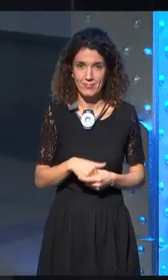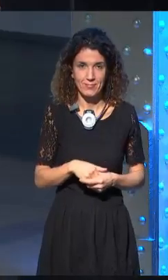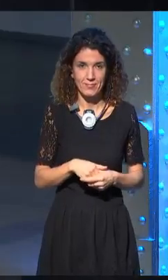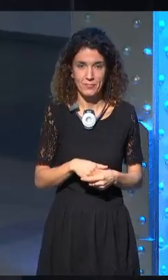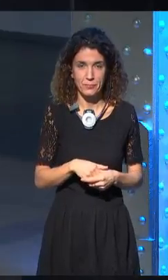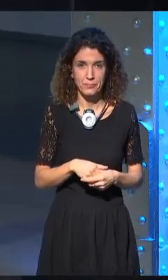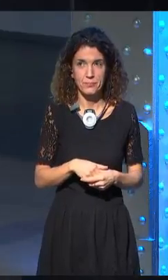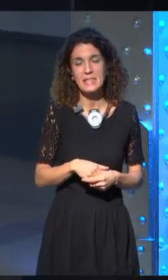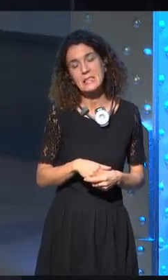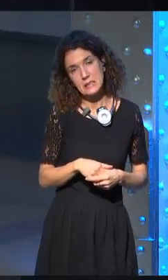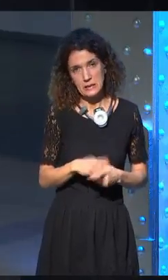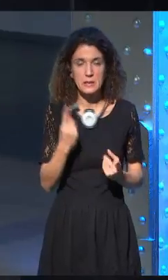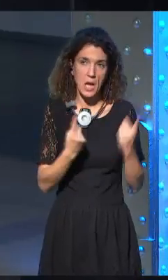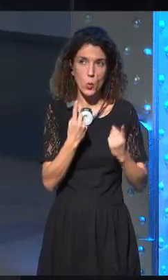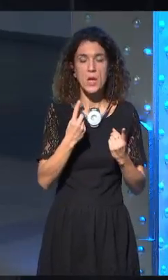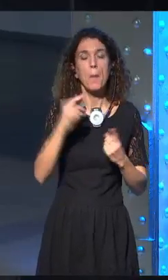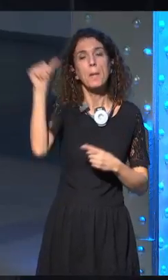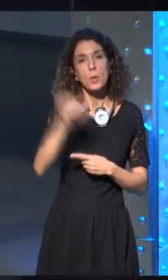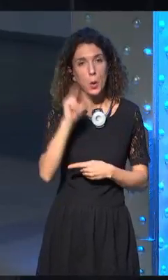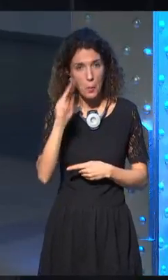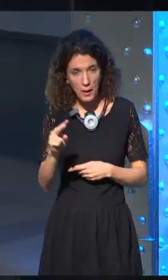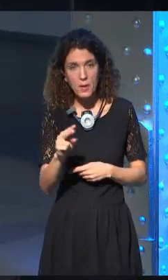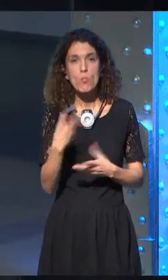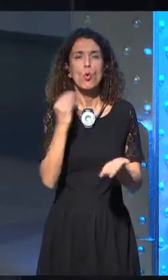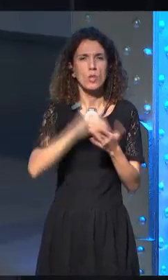No, but we did watch. Yeah, I've watched a lot of movies in